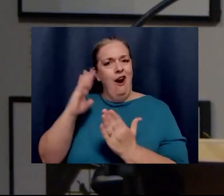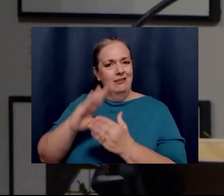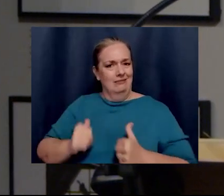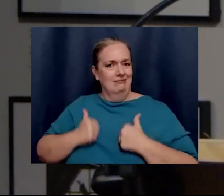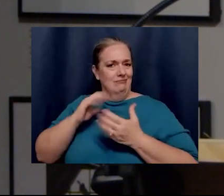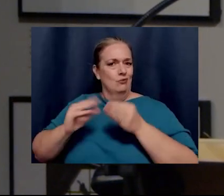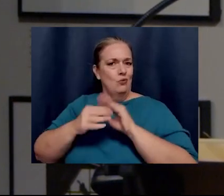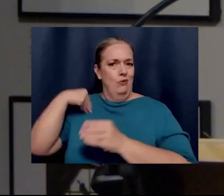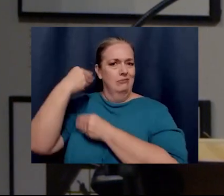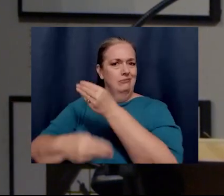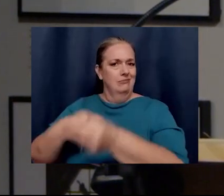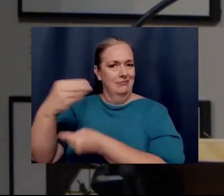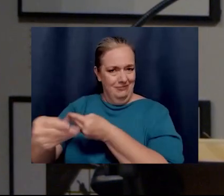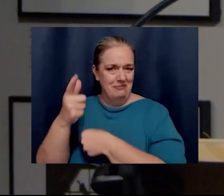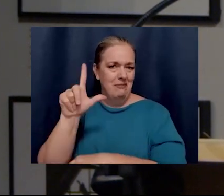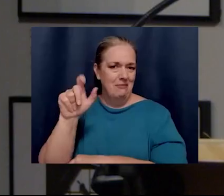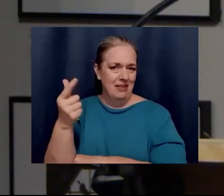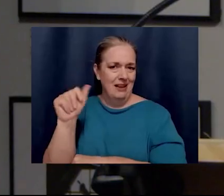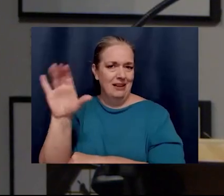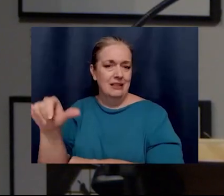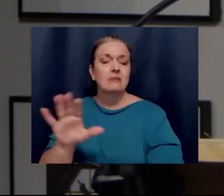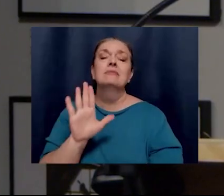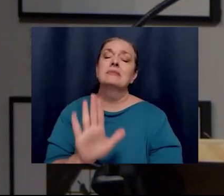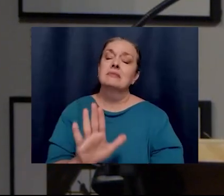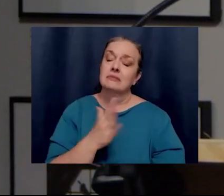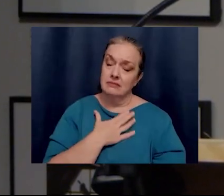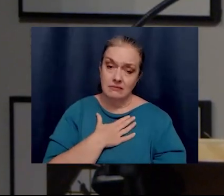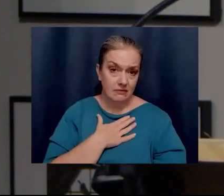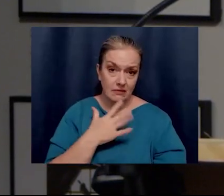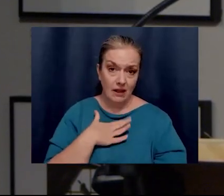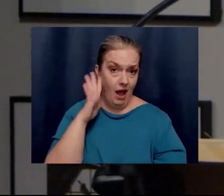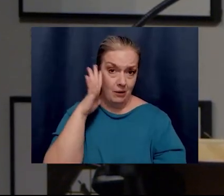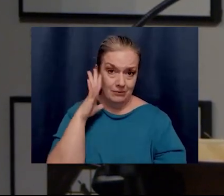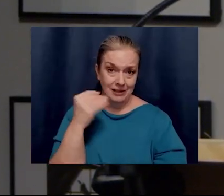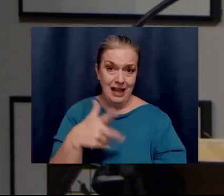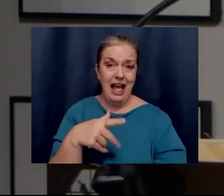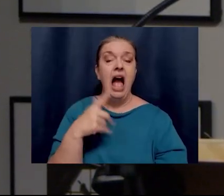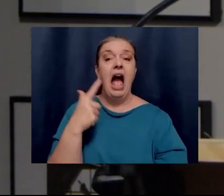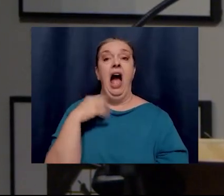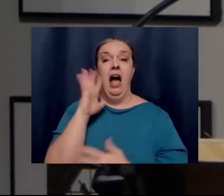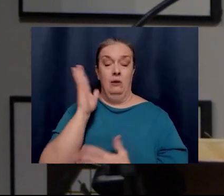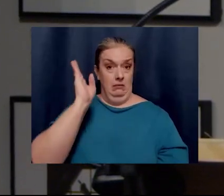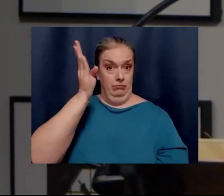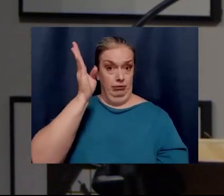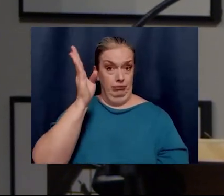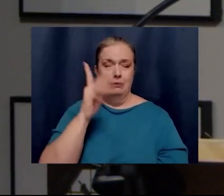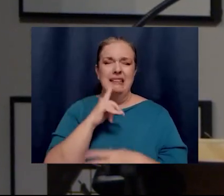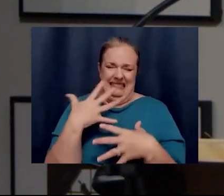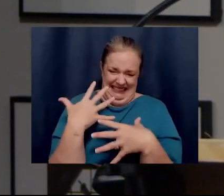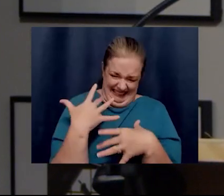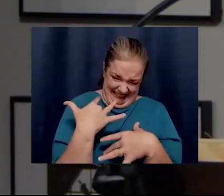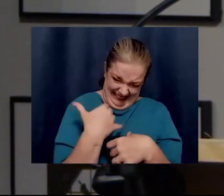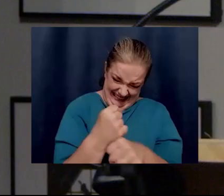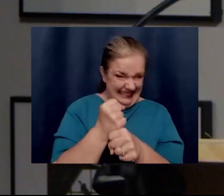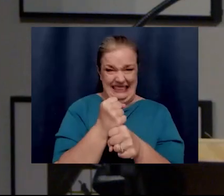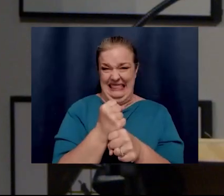we embark on what is admittedly, as far as I'm concerned, a very brief journey, I'd like to let you know a bit